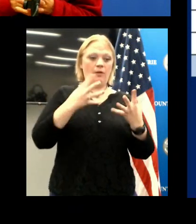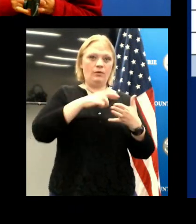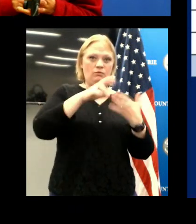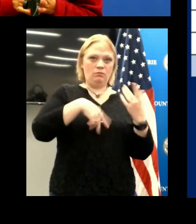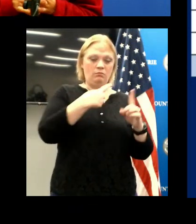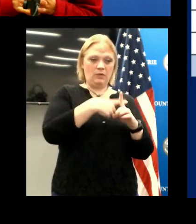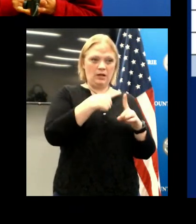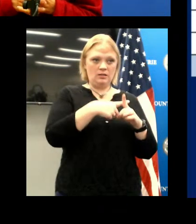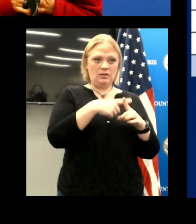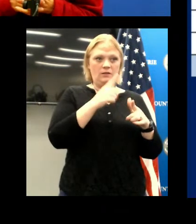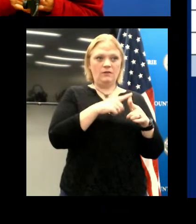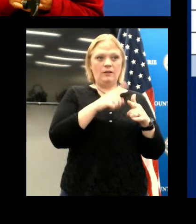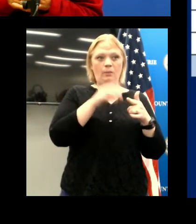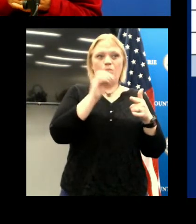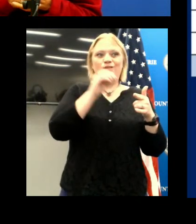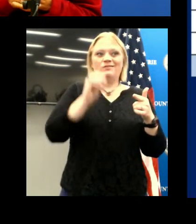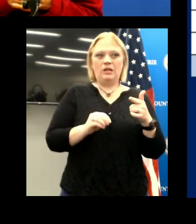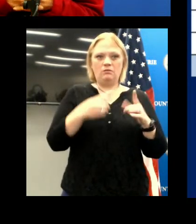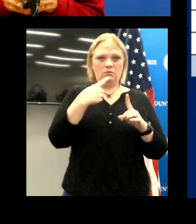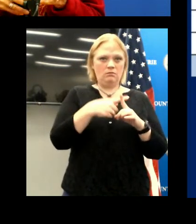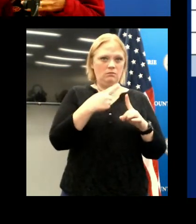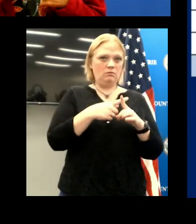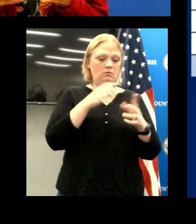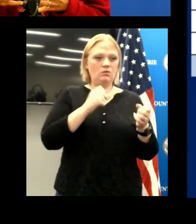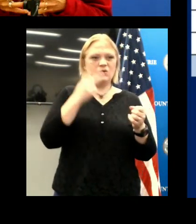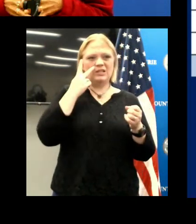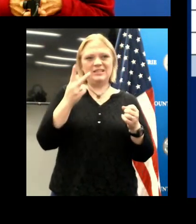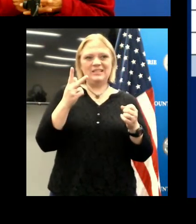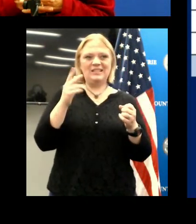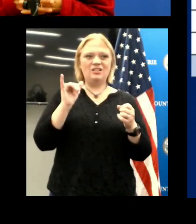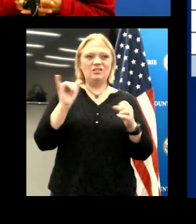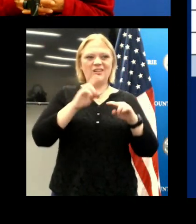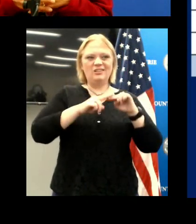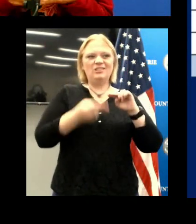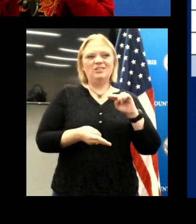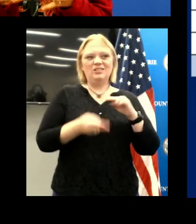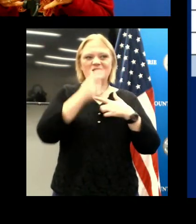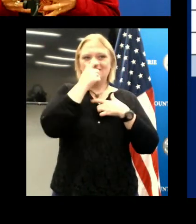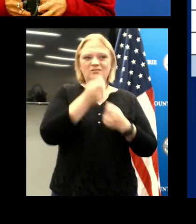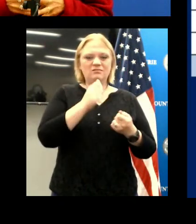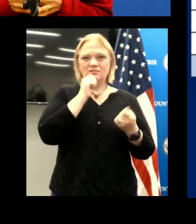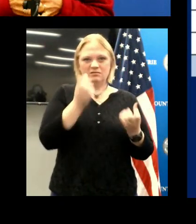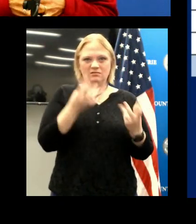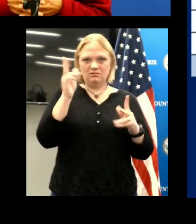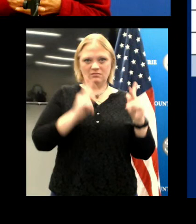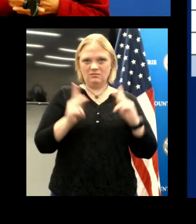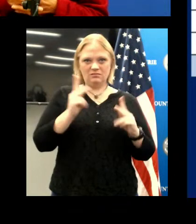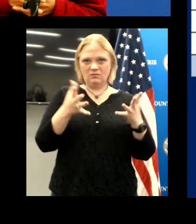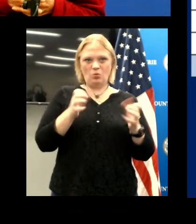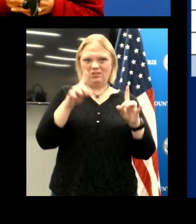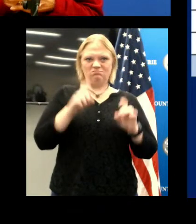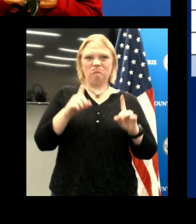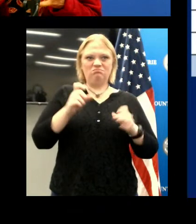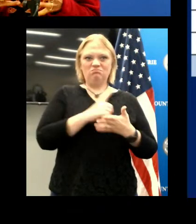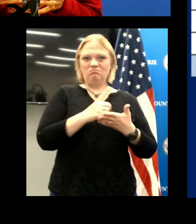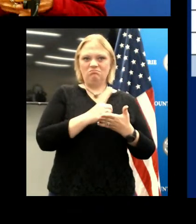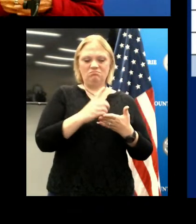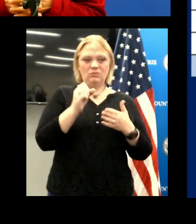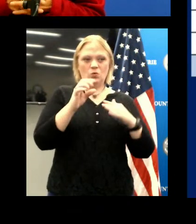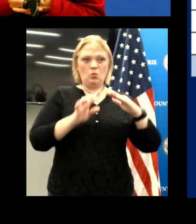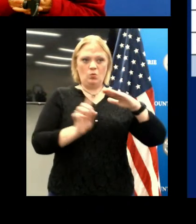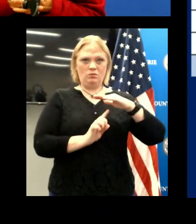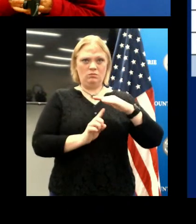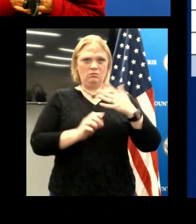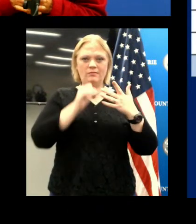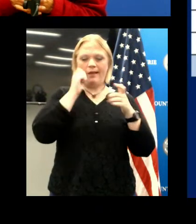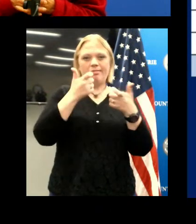and the percent positive. So you can see that there's actually kind of a decline in interest. Not as many people are getting tested every week, so the denominator is